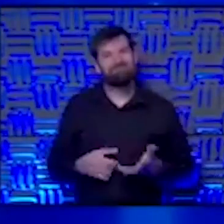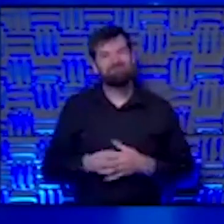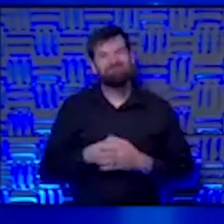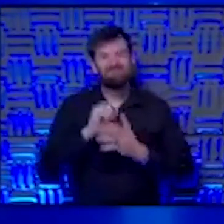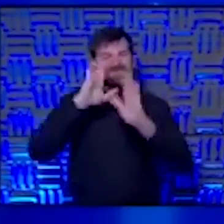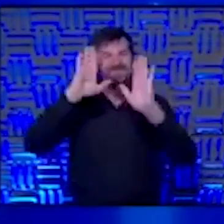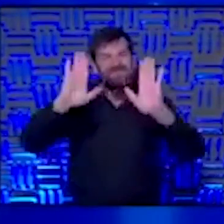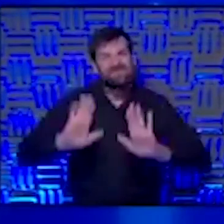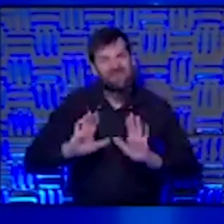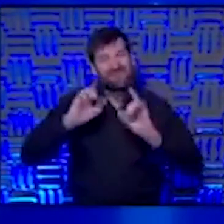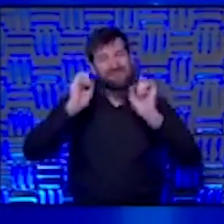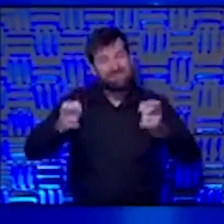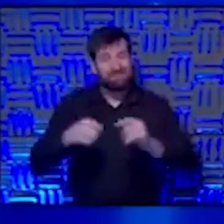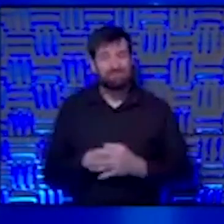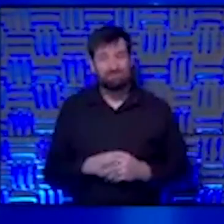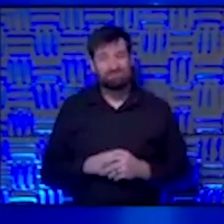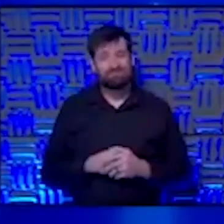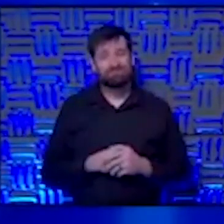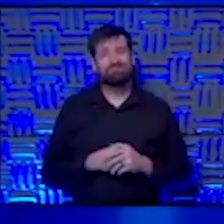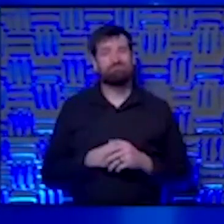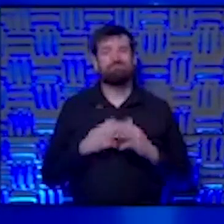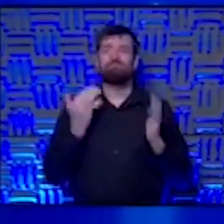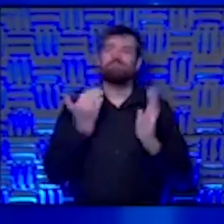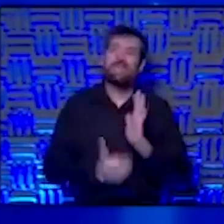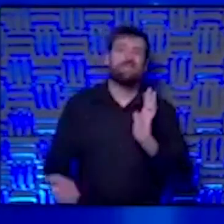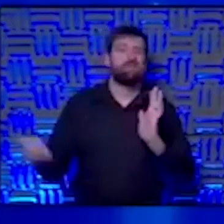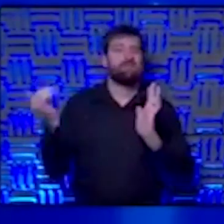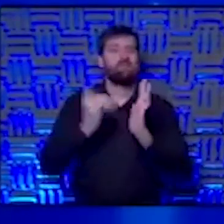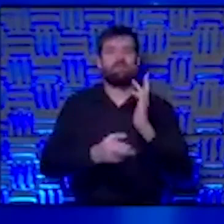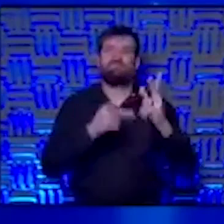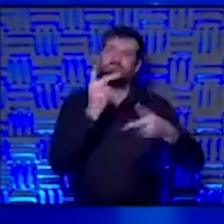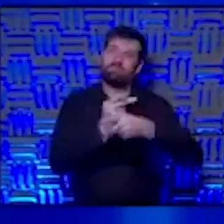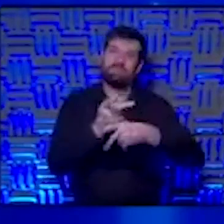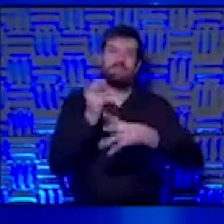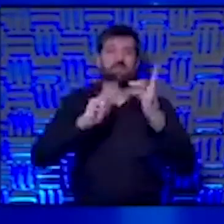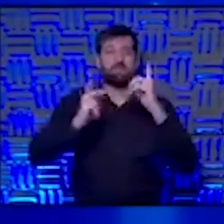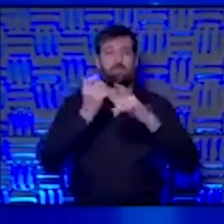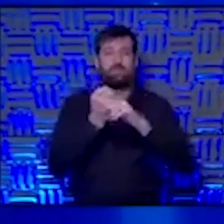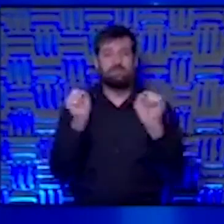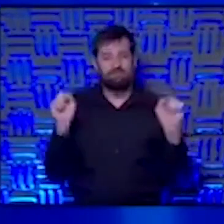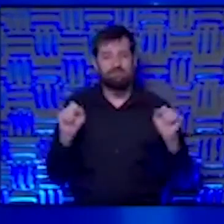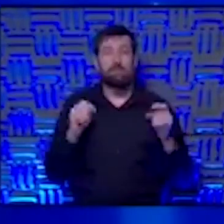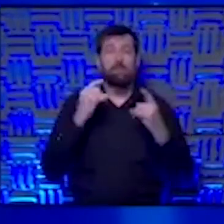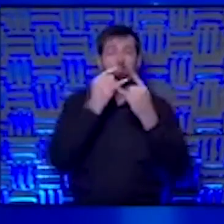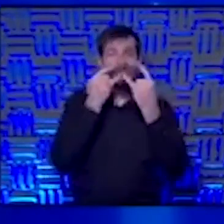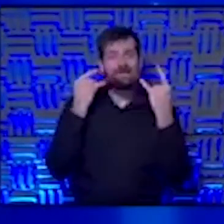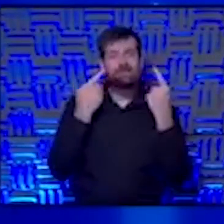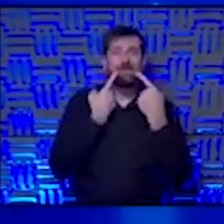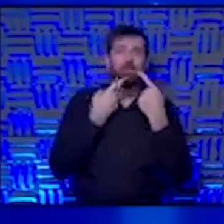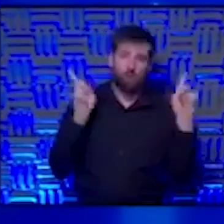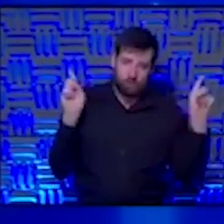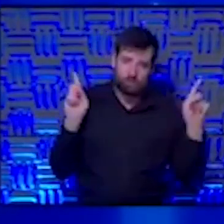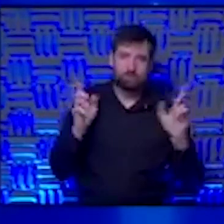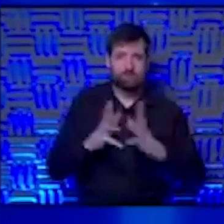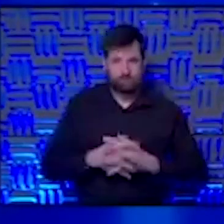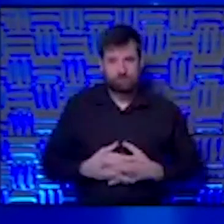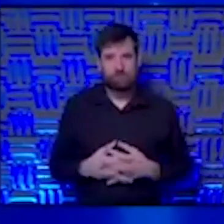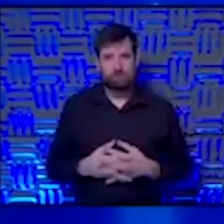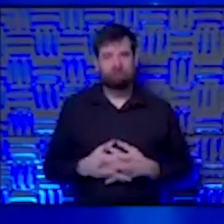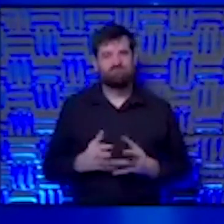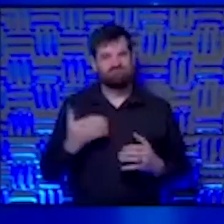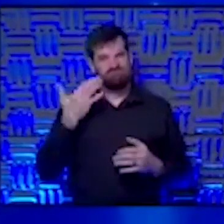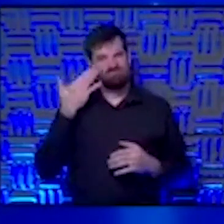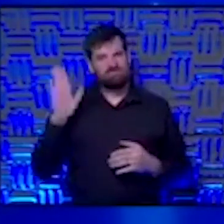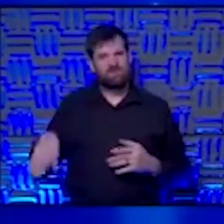great gift because it keeps on giving, because it keeps people safe. Masking works. And we know that